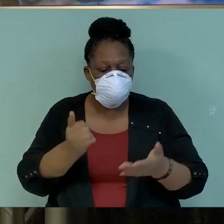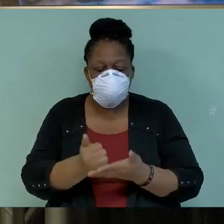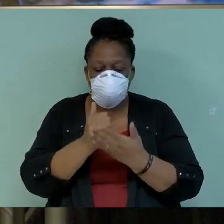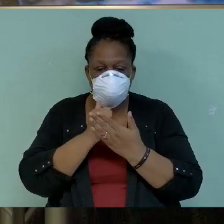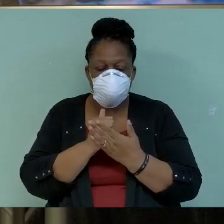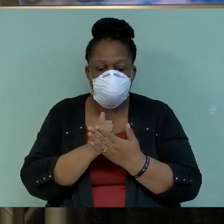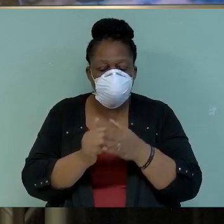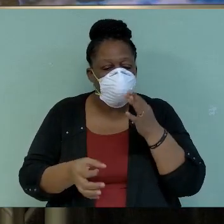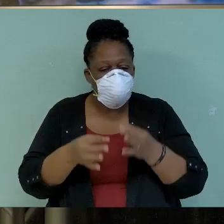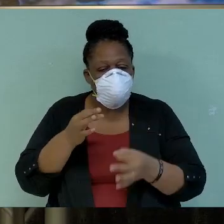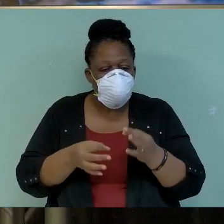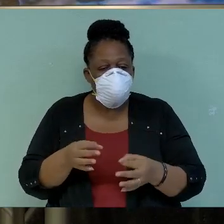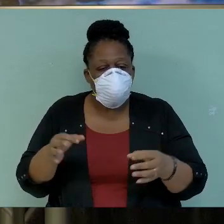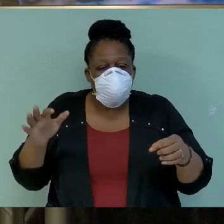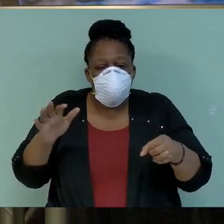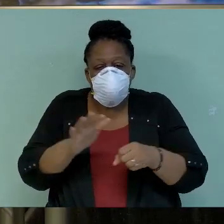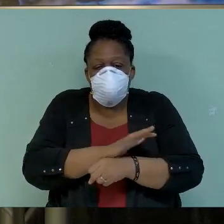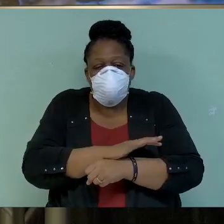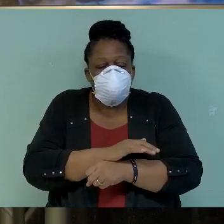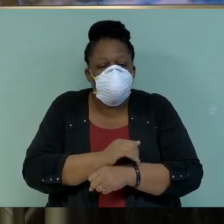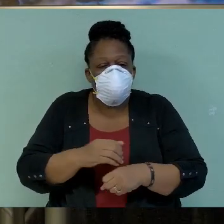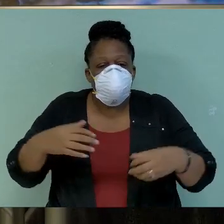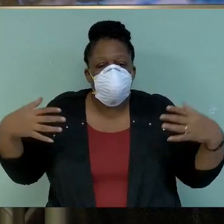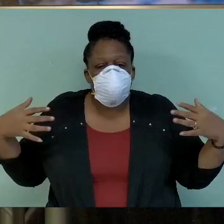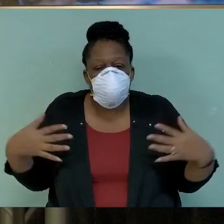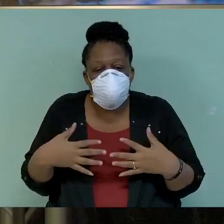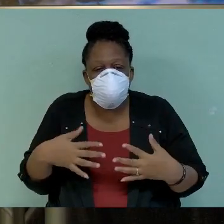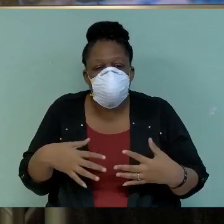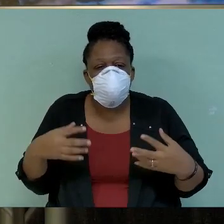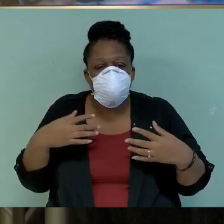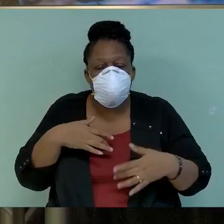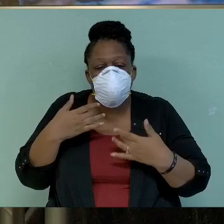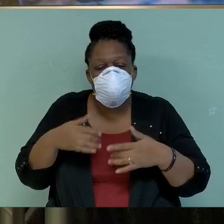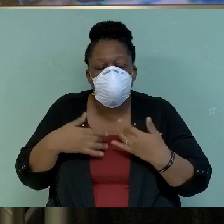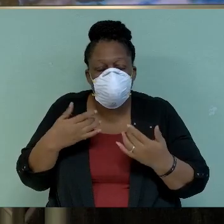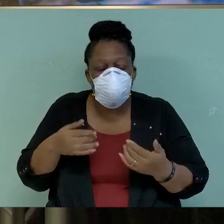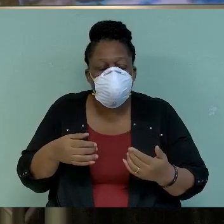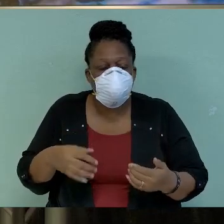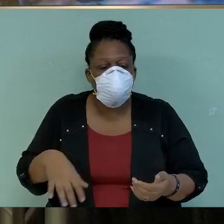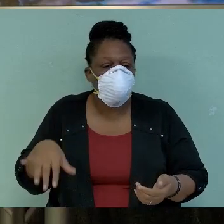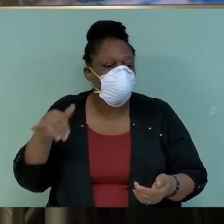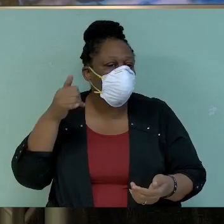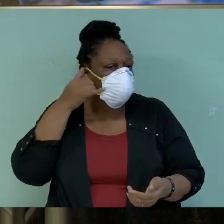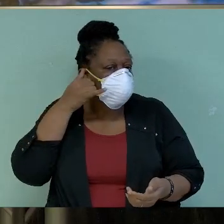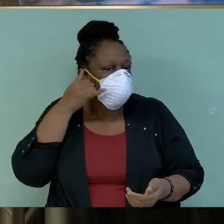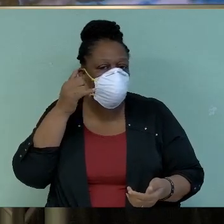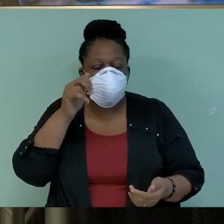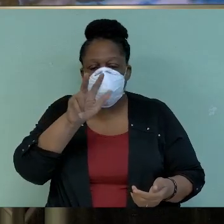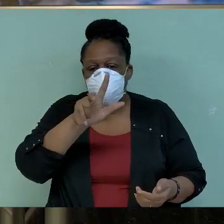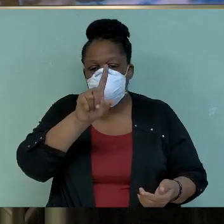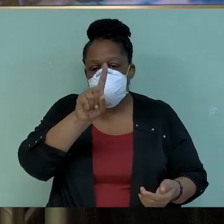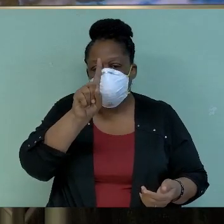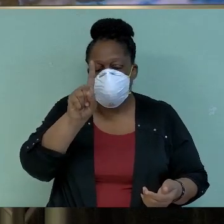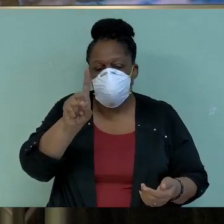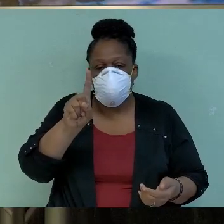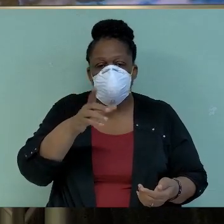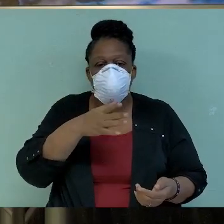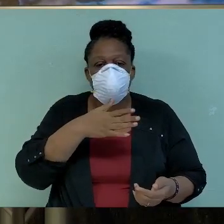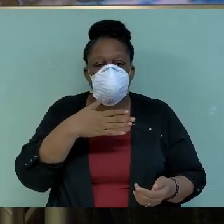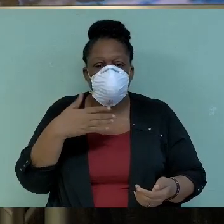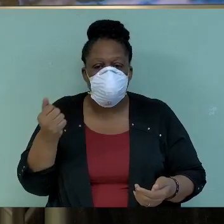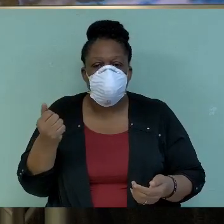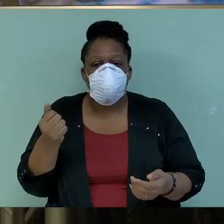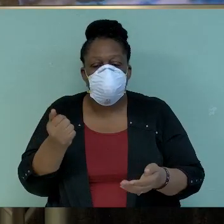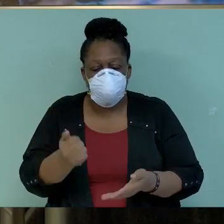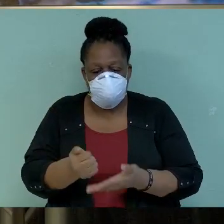311 and you would be directed to support. Mothers, get the facts that will help you to